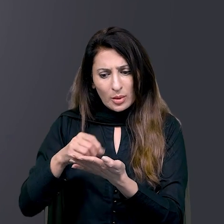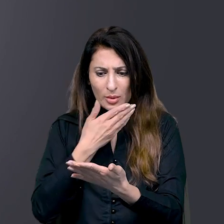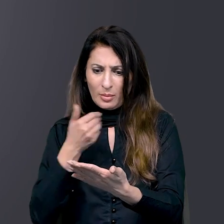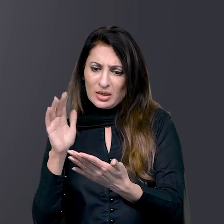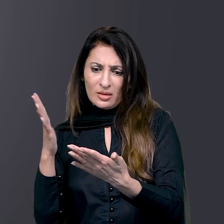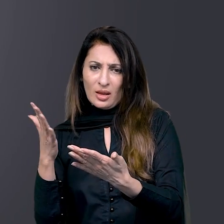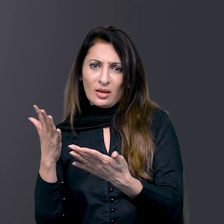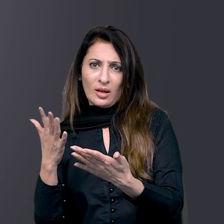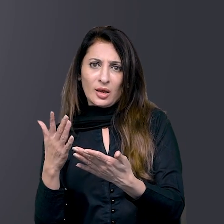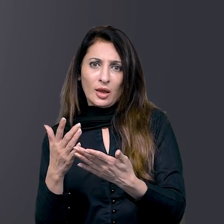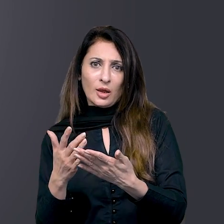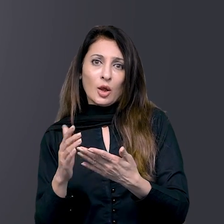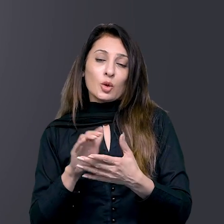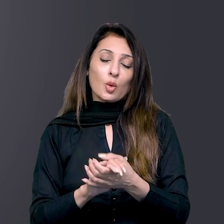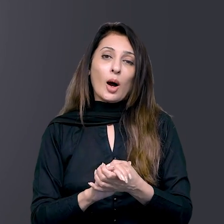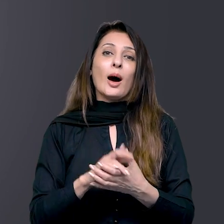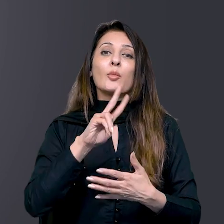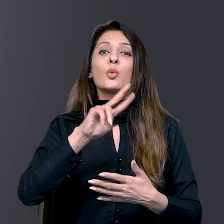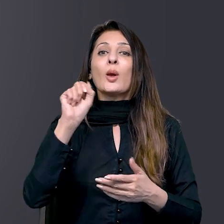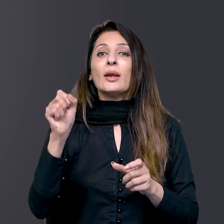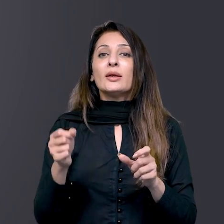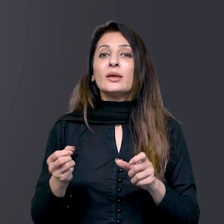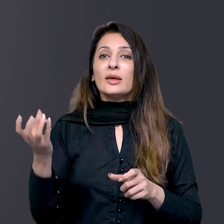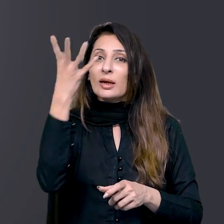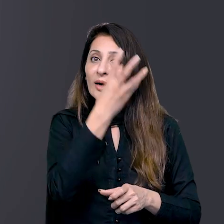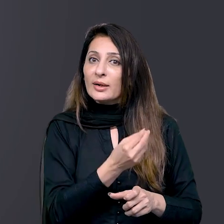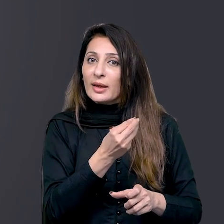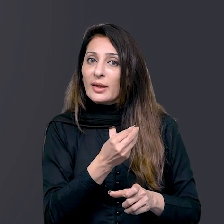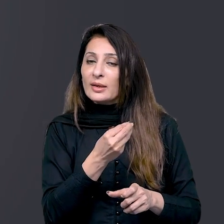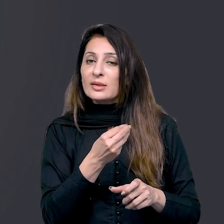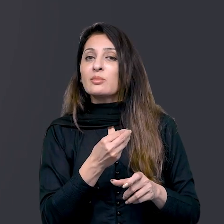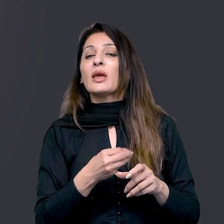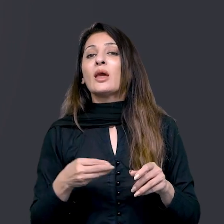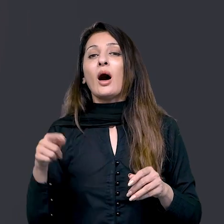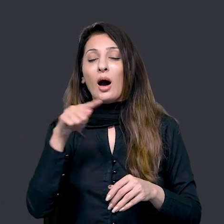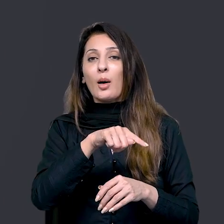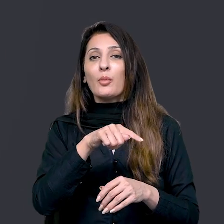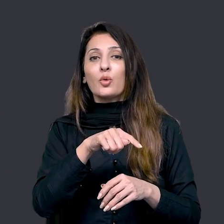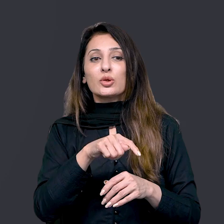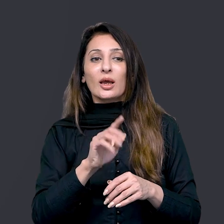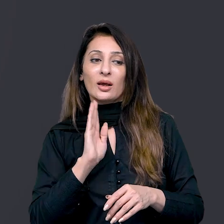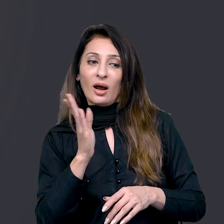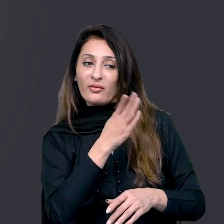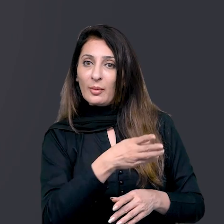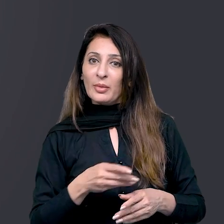appeal, usually before 2 judges within 20 days of the last High Court order.